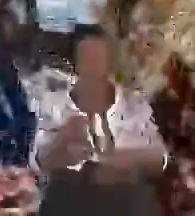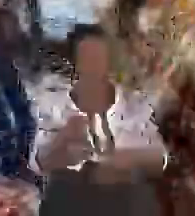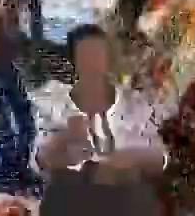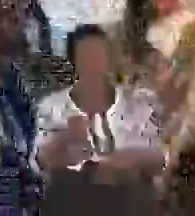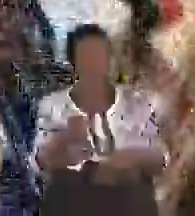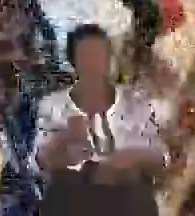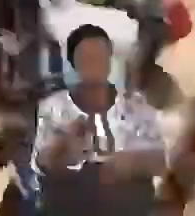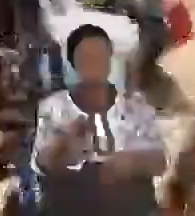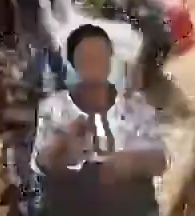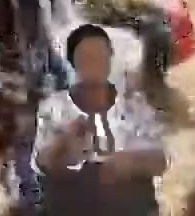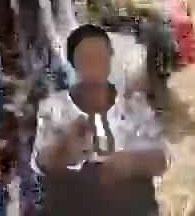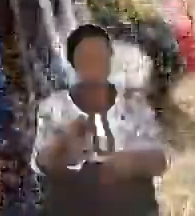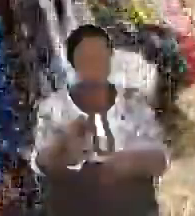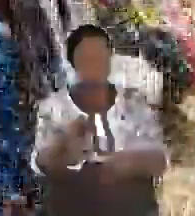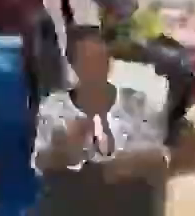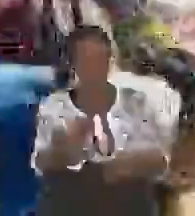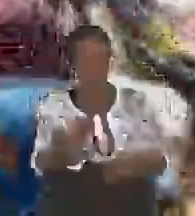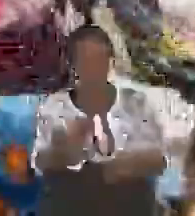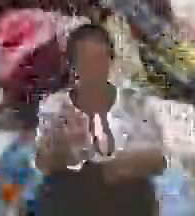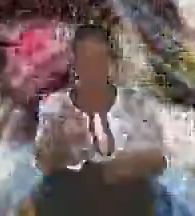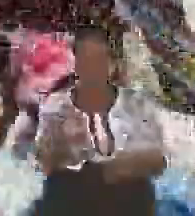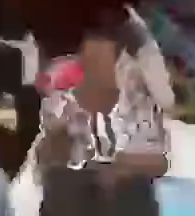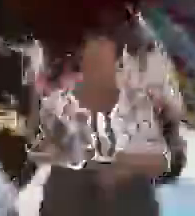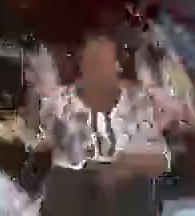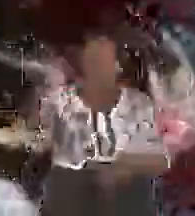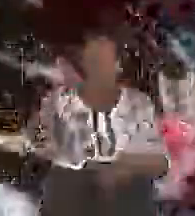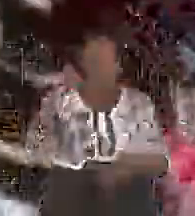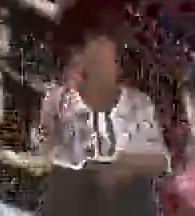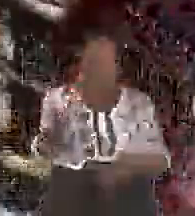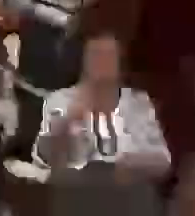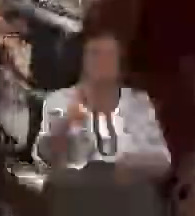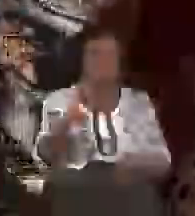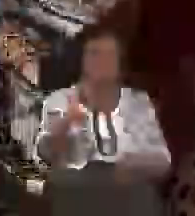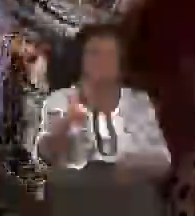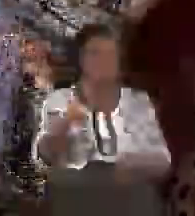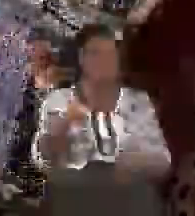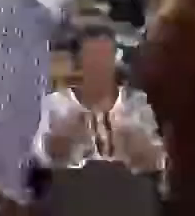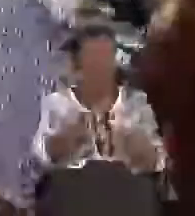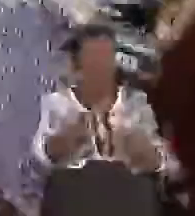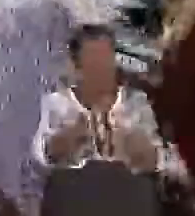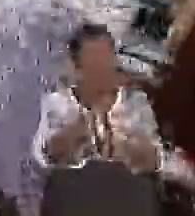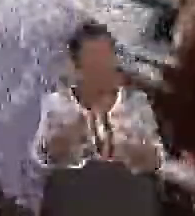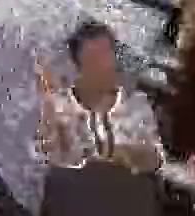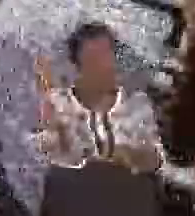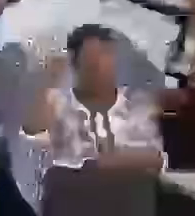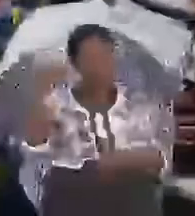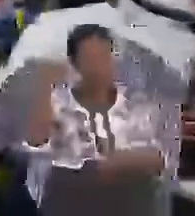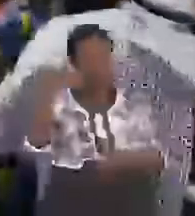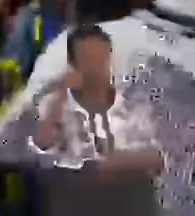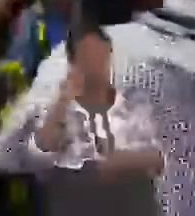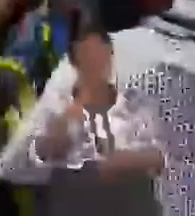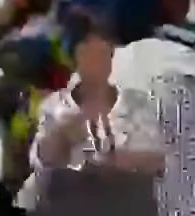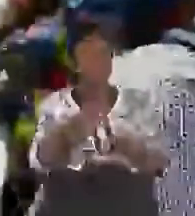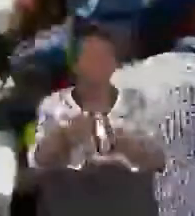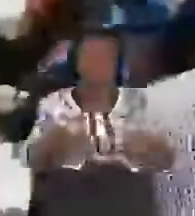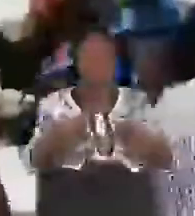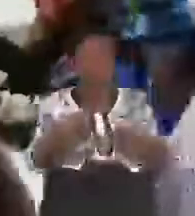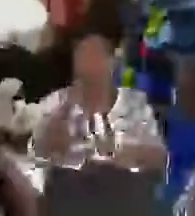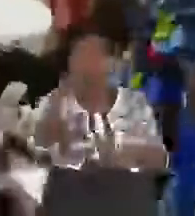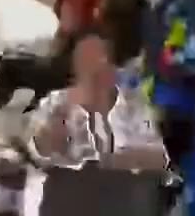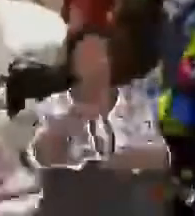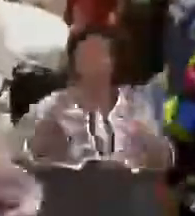sufficiency of the grace of God, of the life of God, of the power of